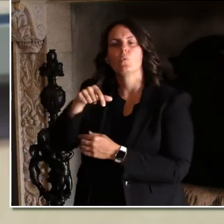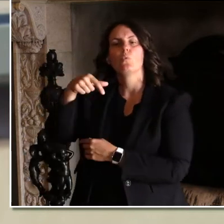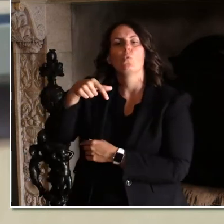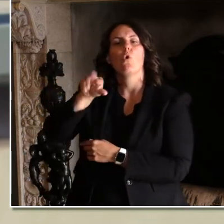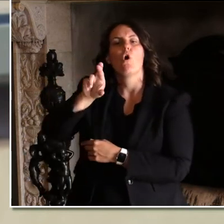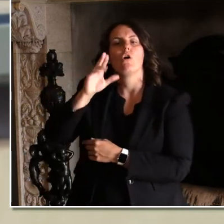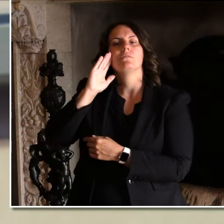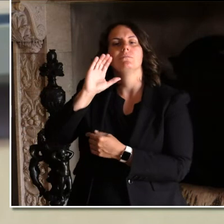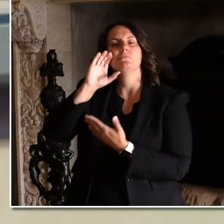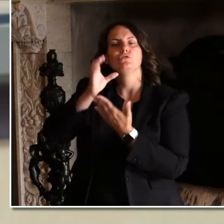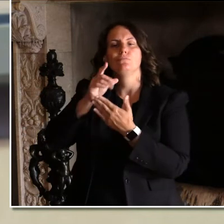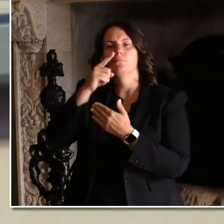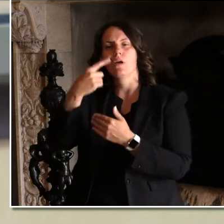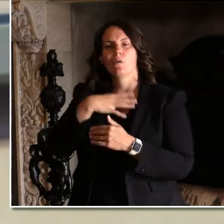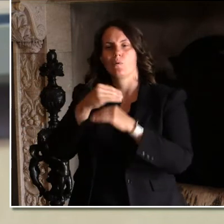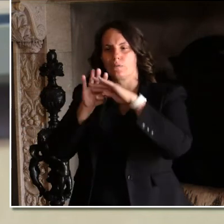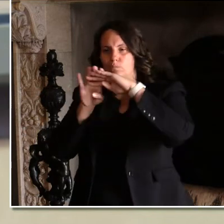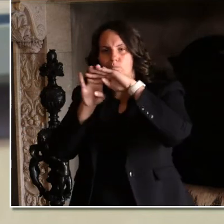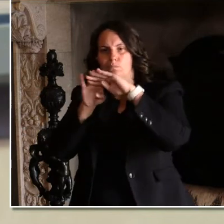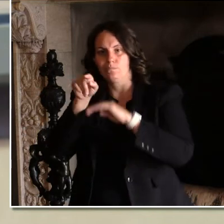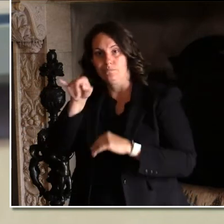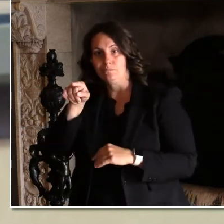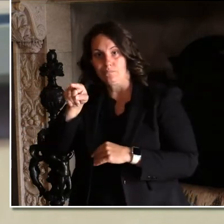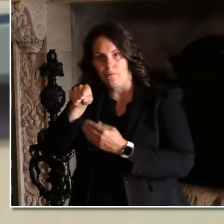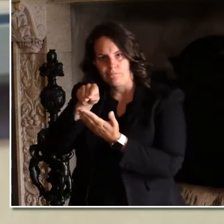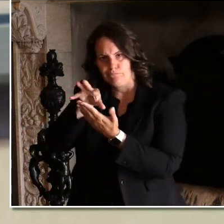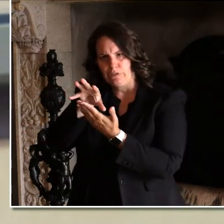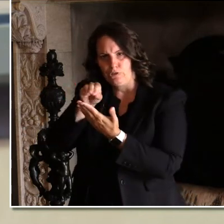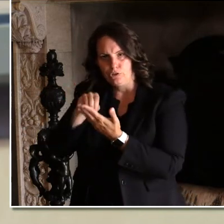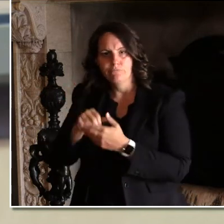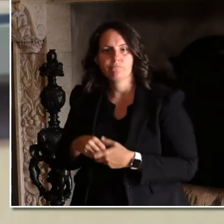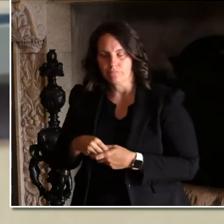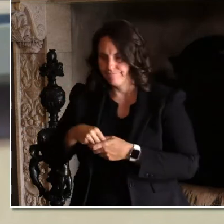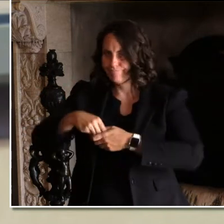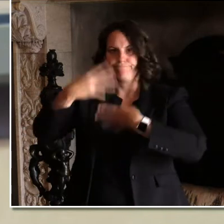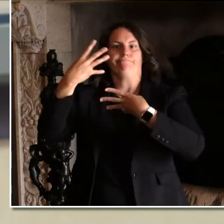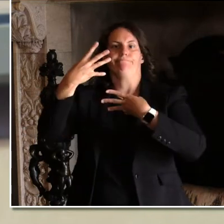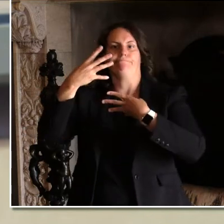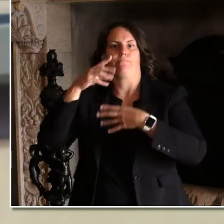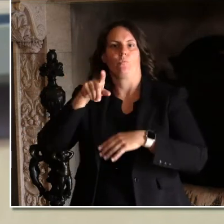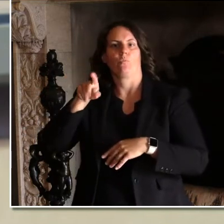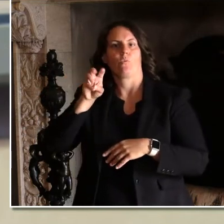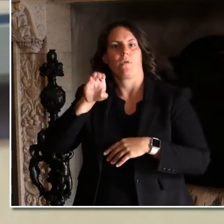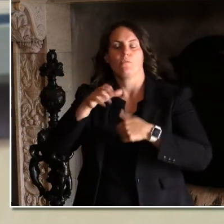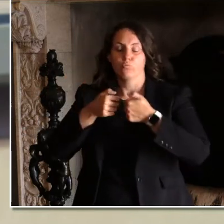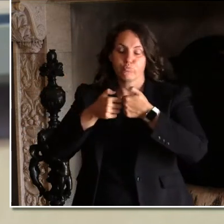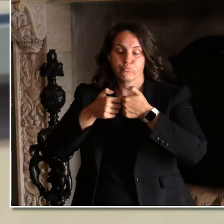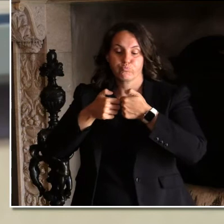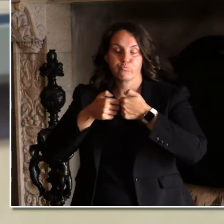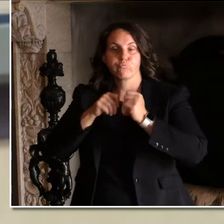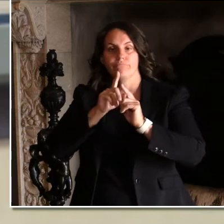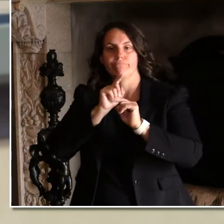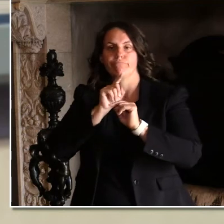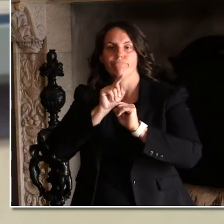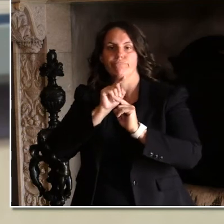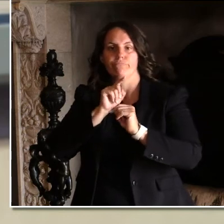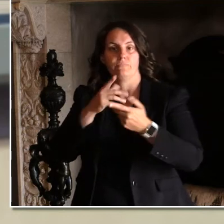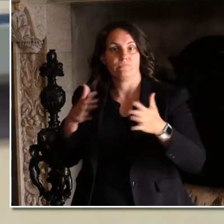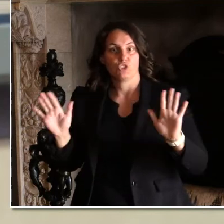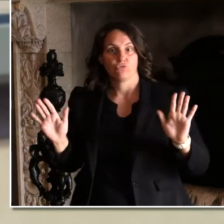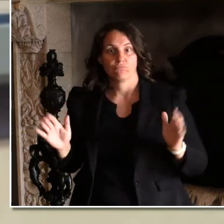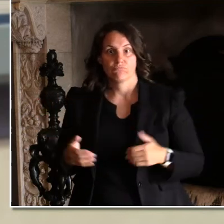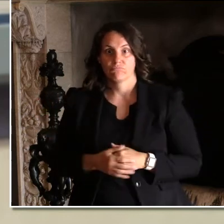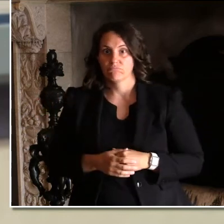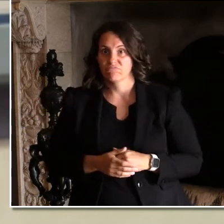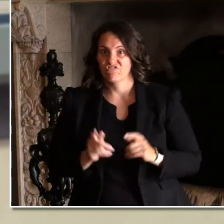all the information is there and accurate and that you're ready to test. And that's it. So it can take, it's really